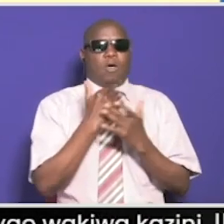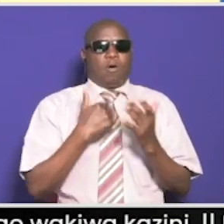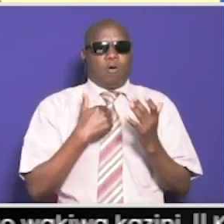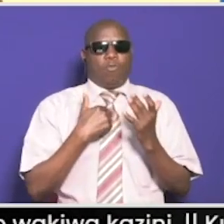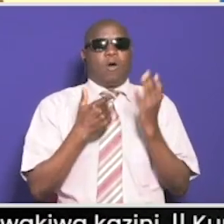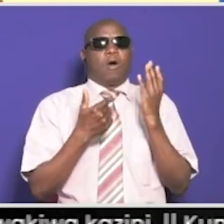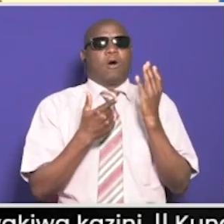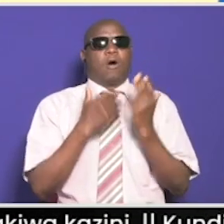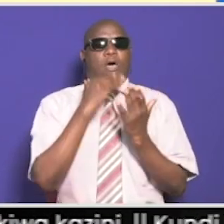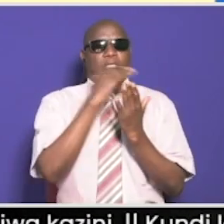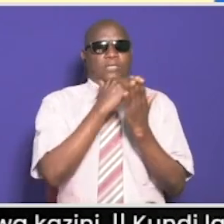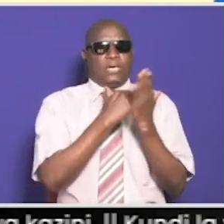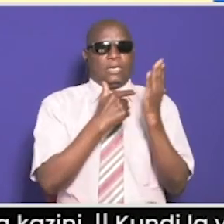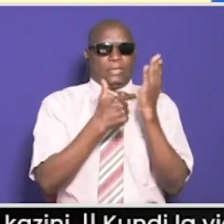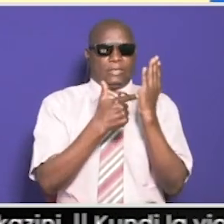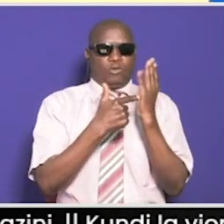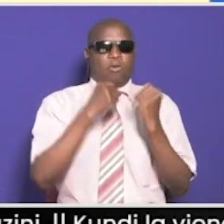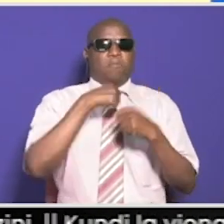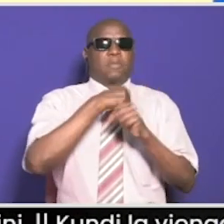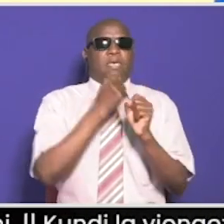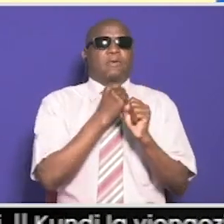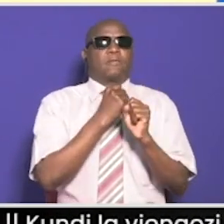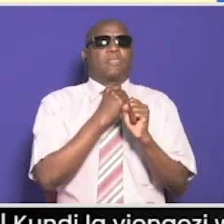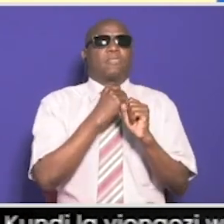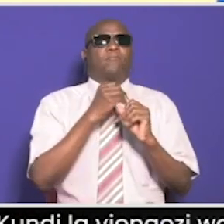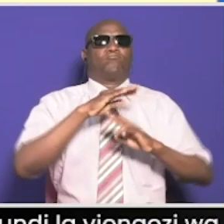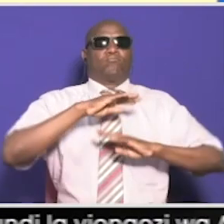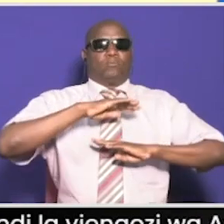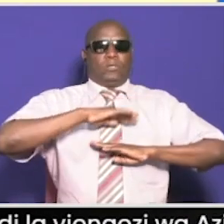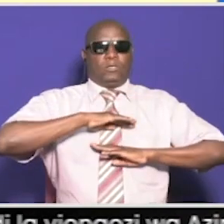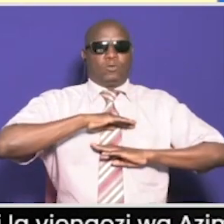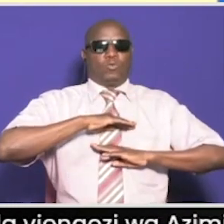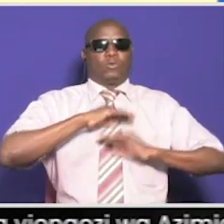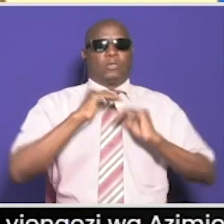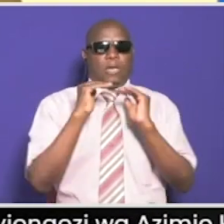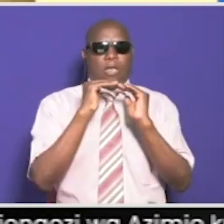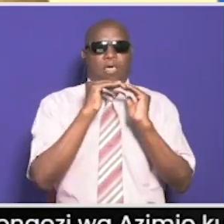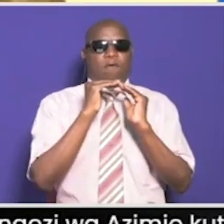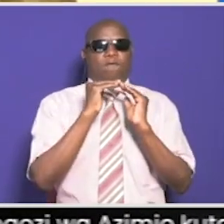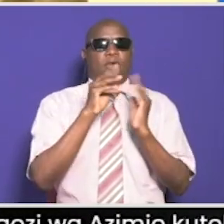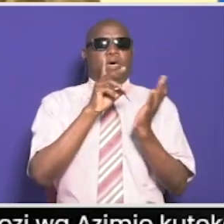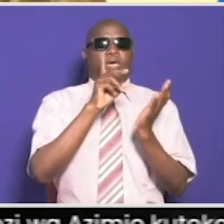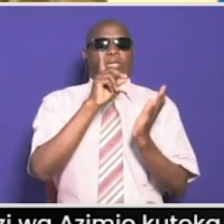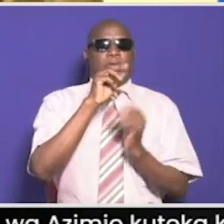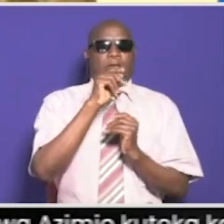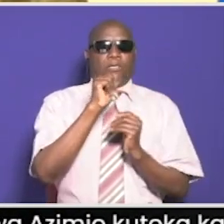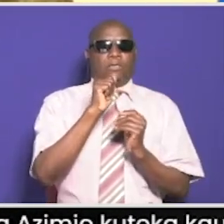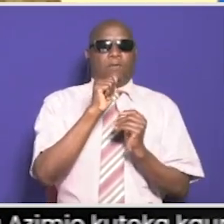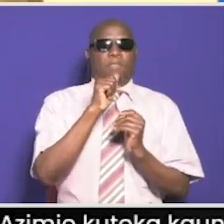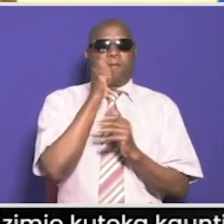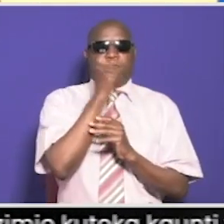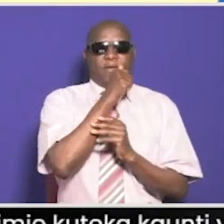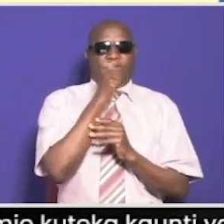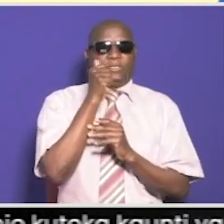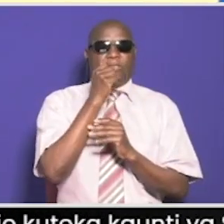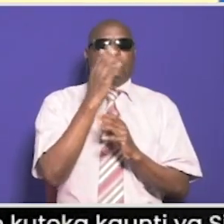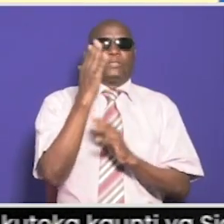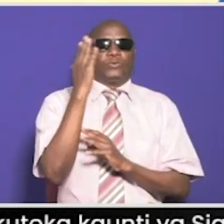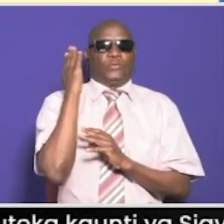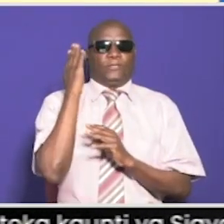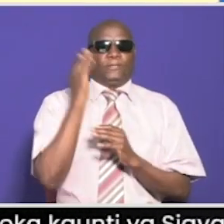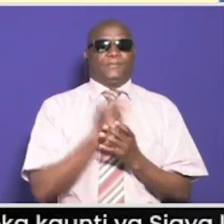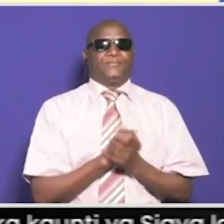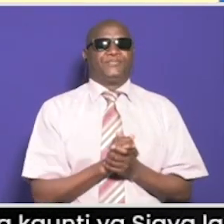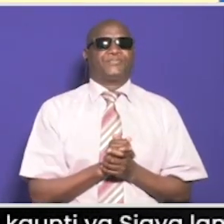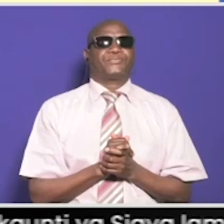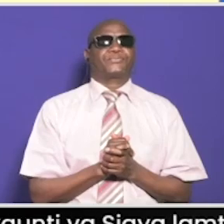also ensuring adequate levels of both data privacy and data security.